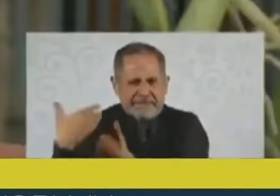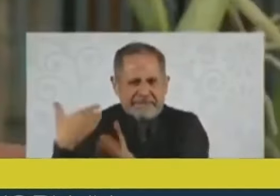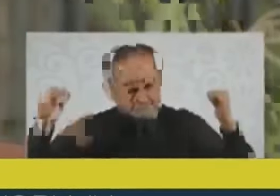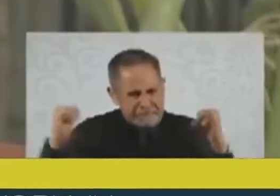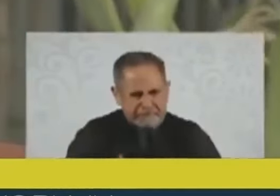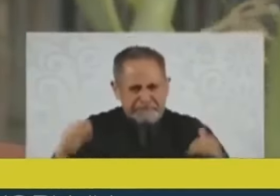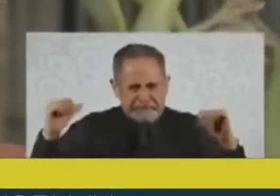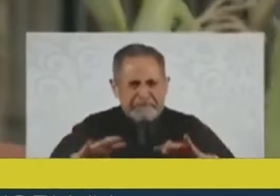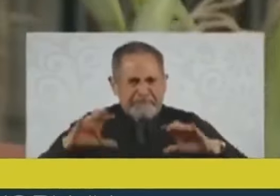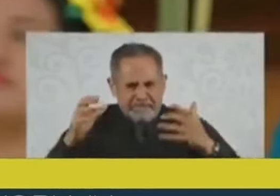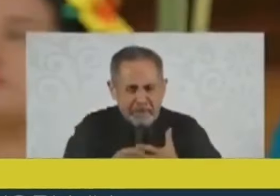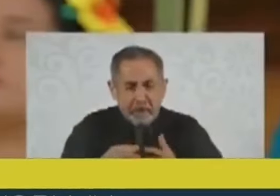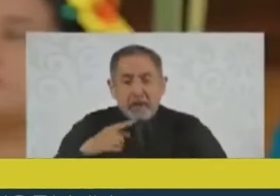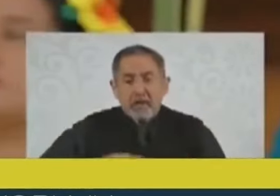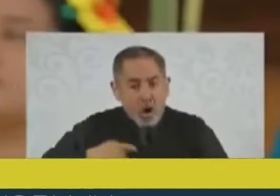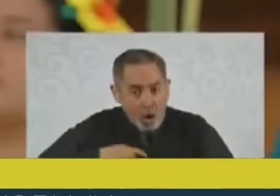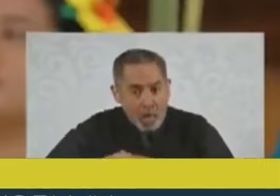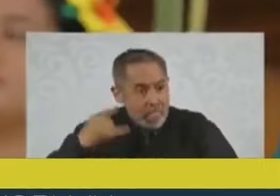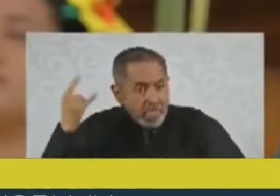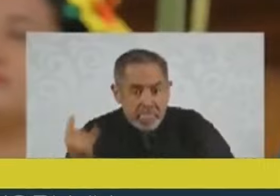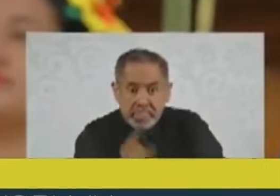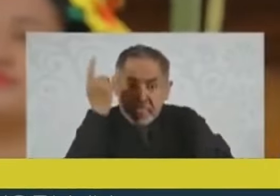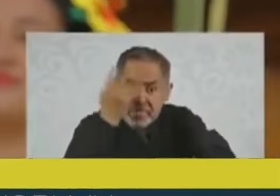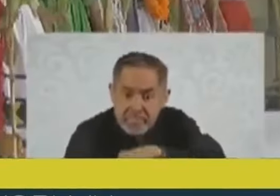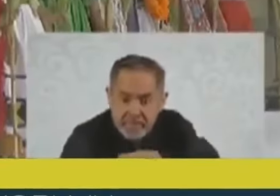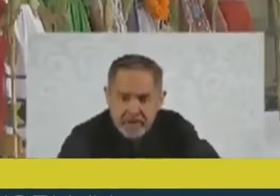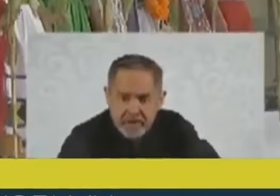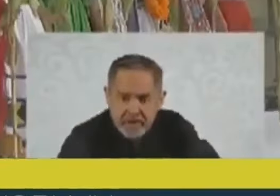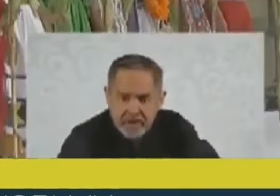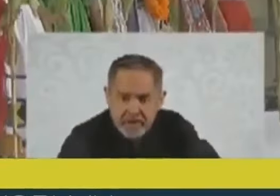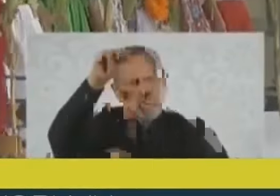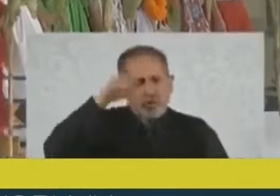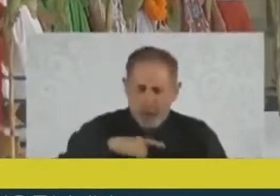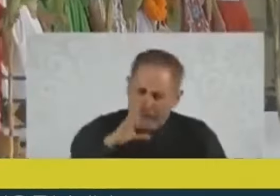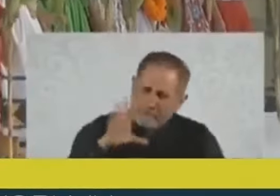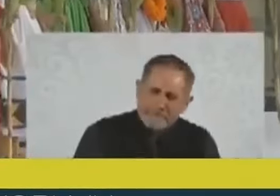gather. I won't fail you.